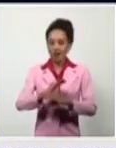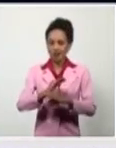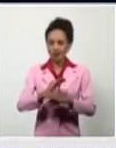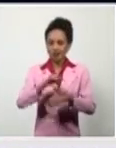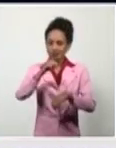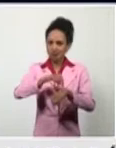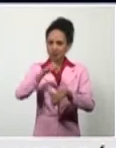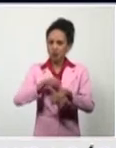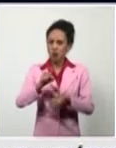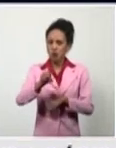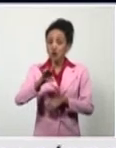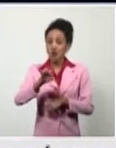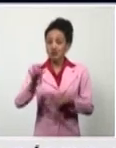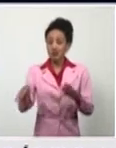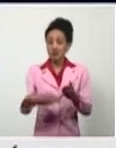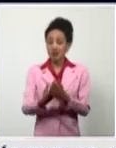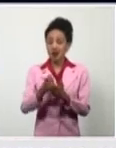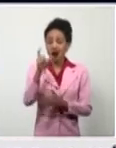Camagüey processed